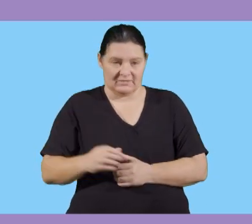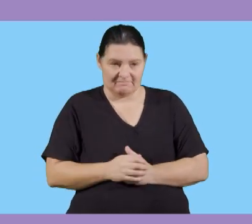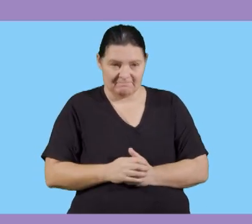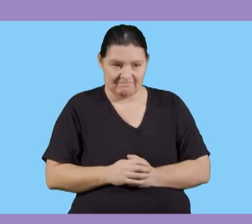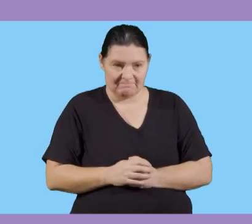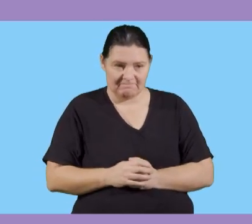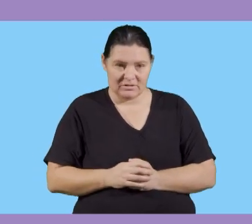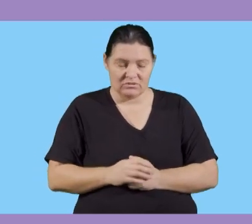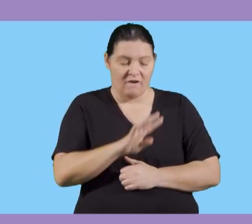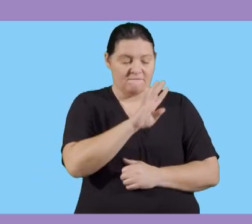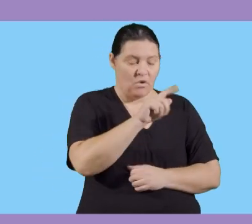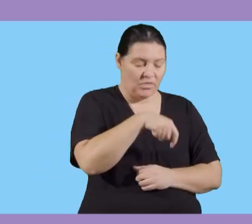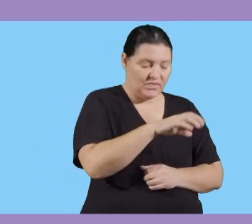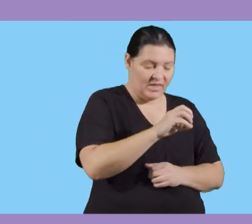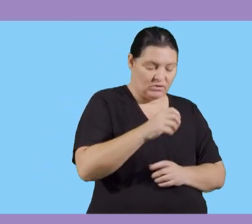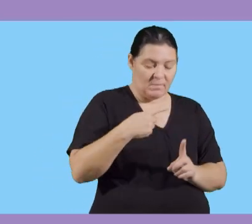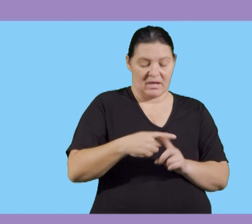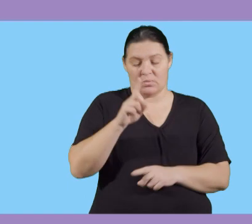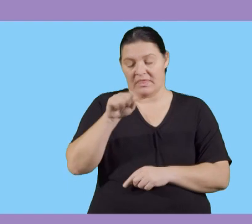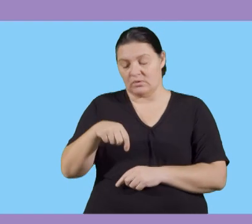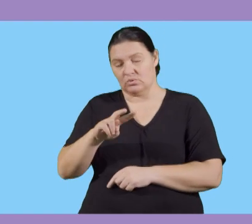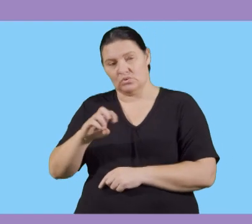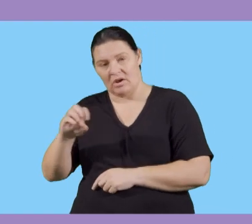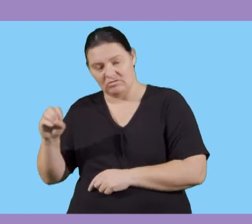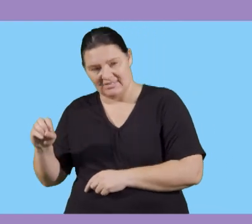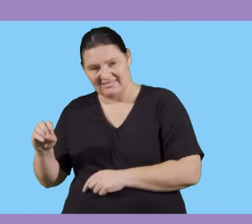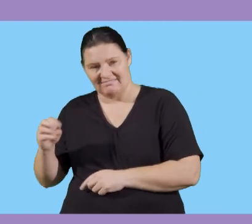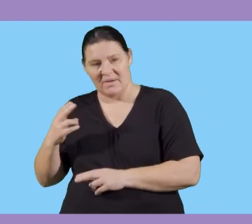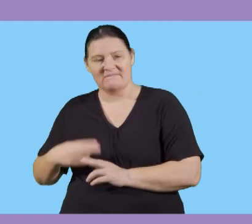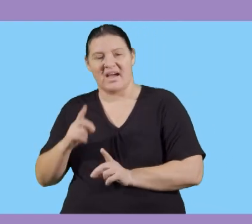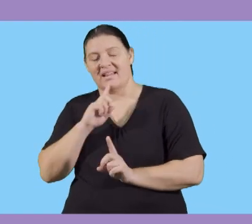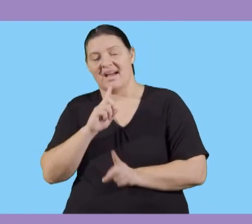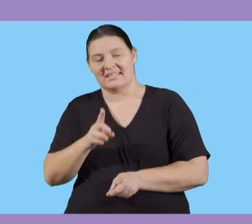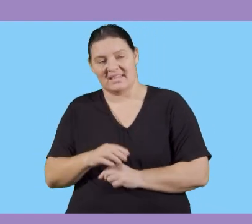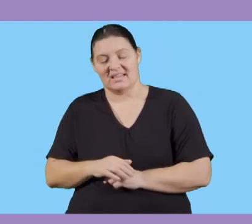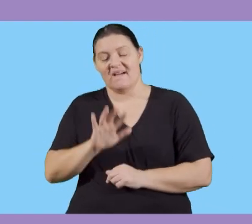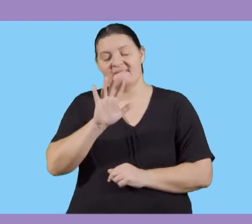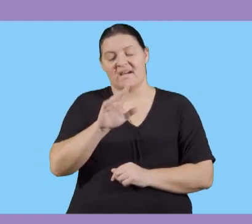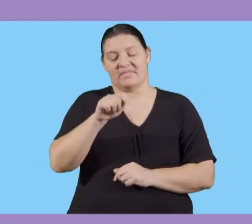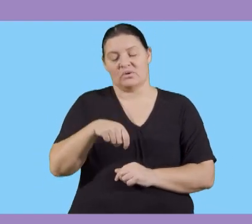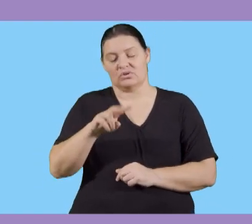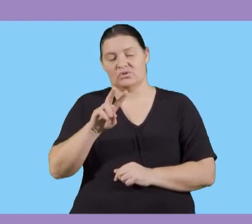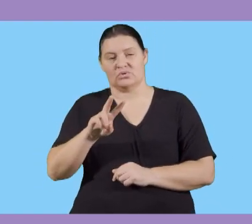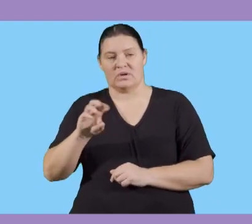that 1,200. And we know that the final answer is going to be